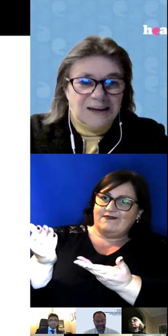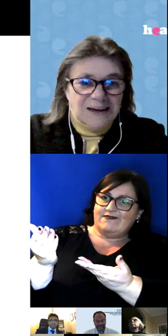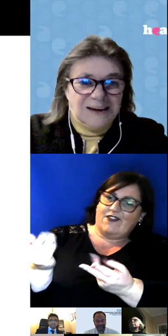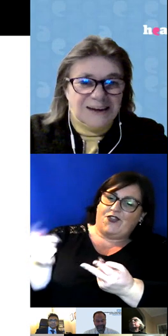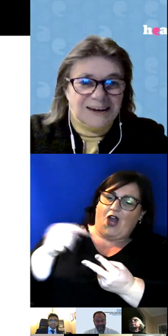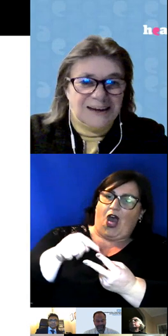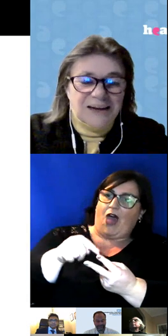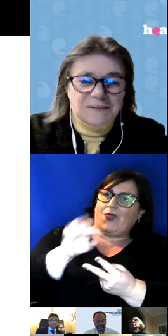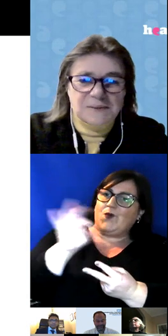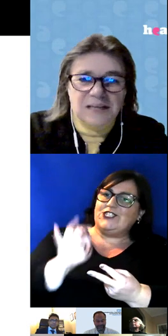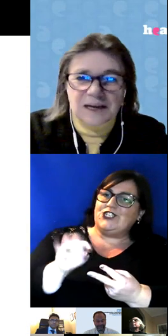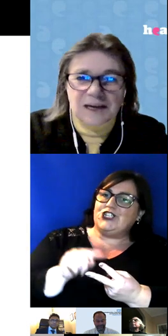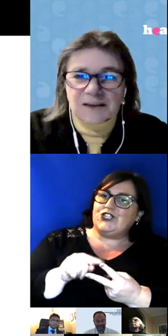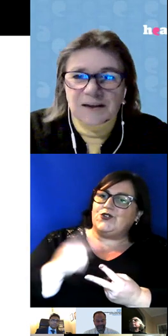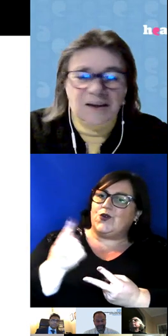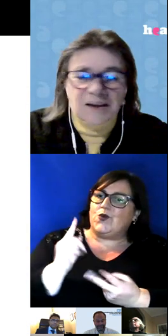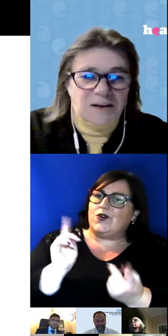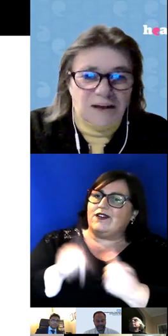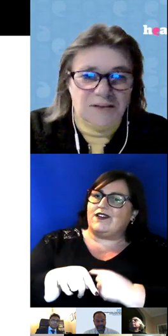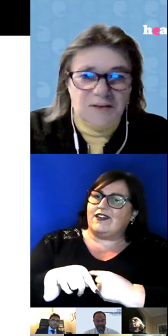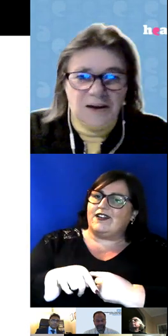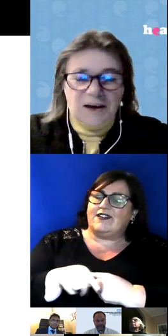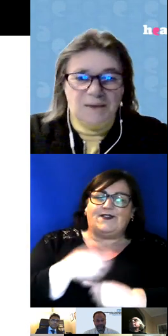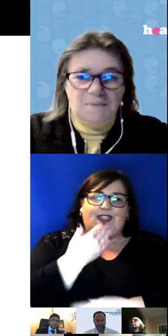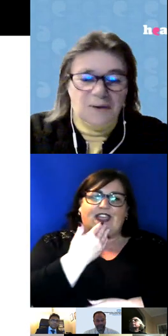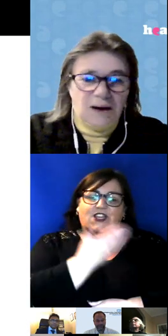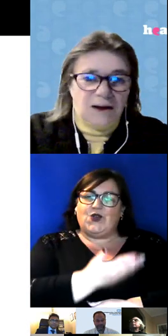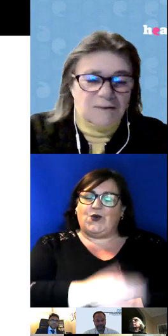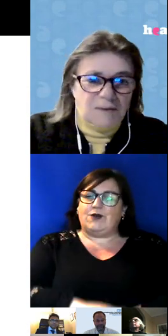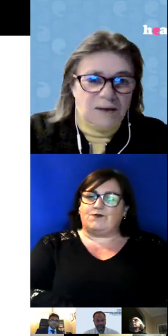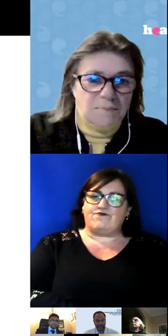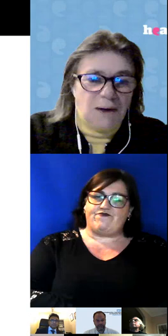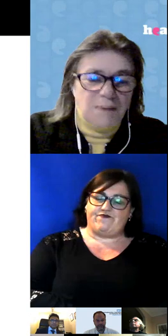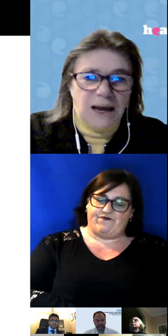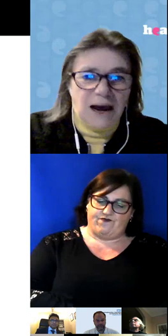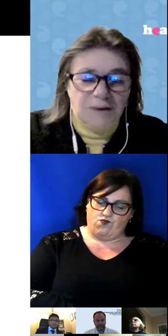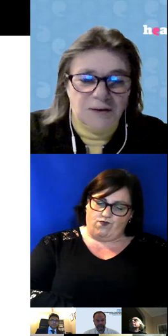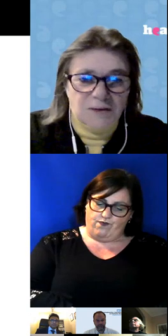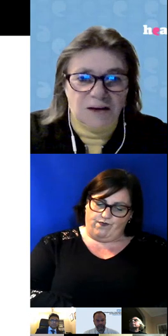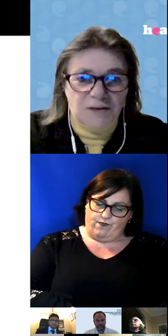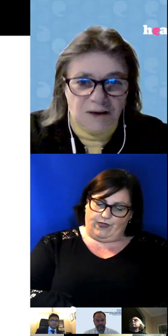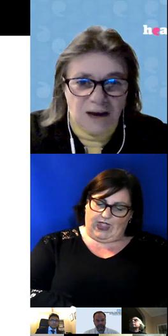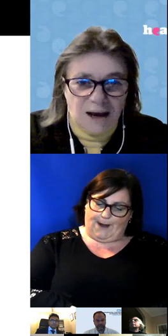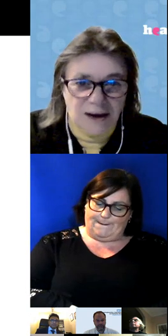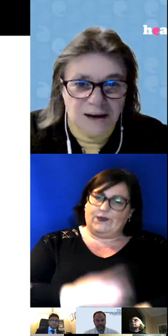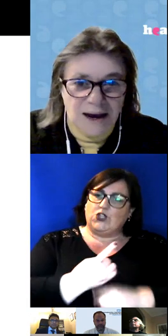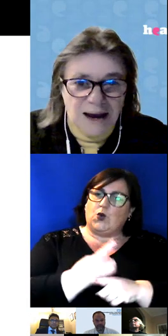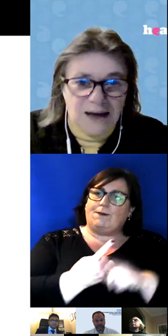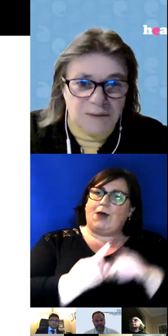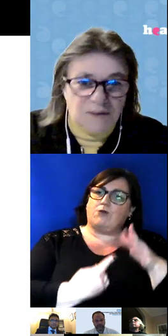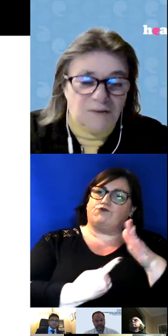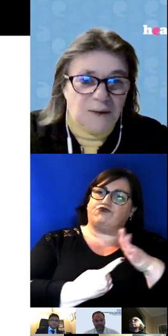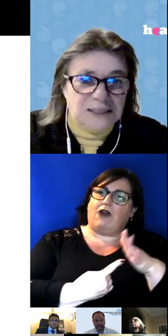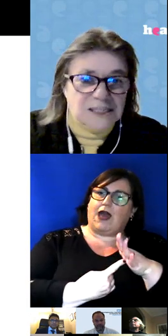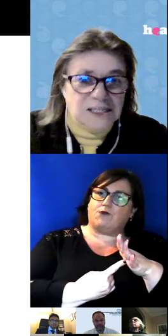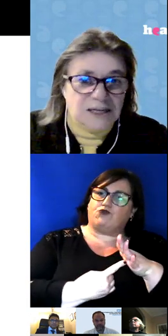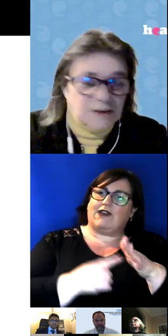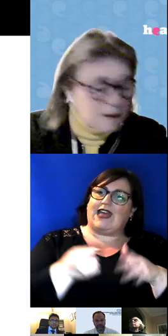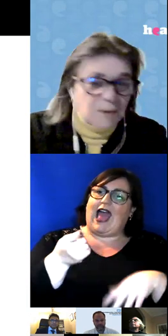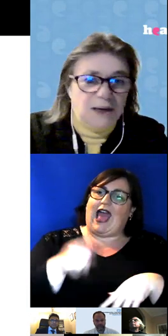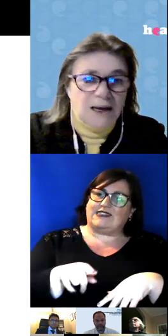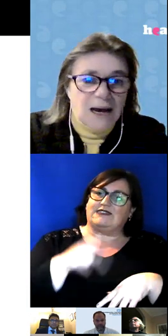other part of that question. Thank you. That's the lack of the primary care and secondary care element of the